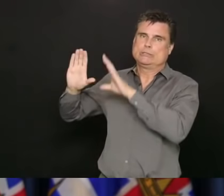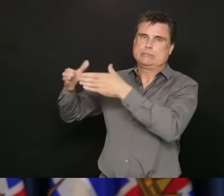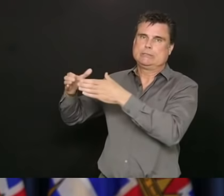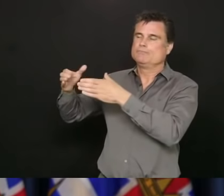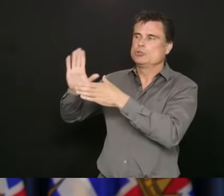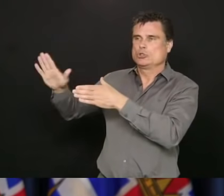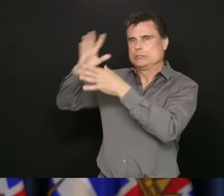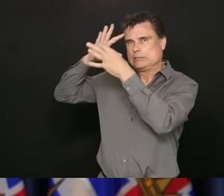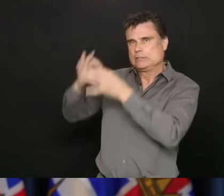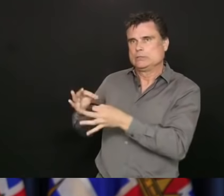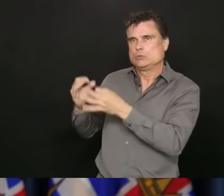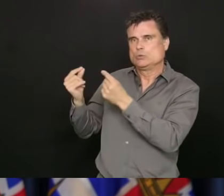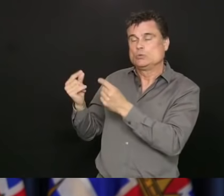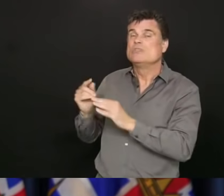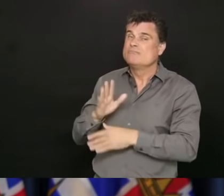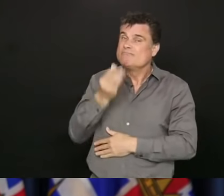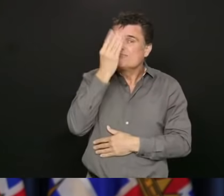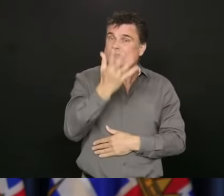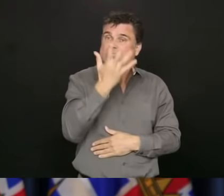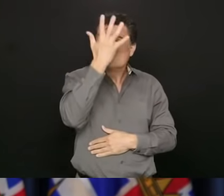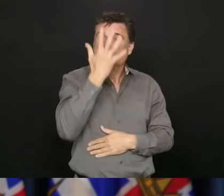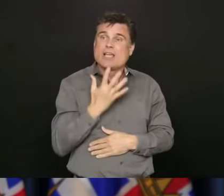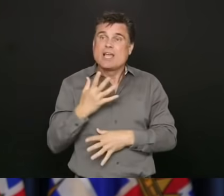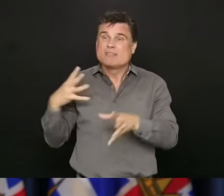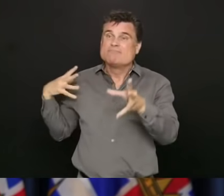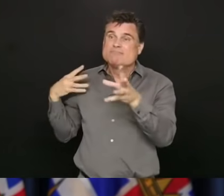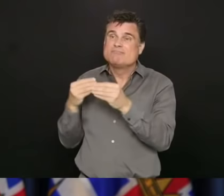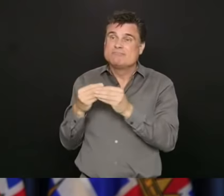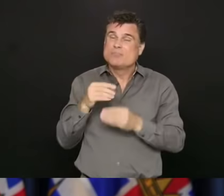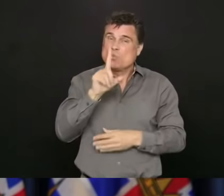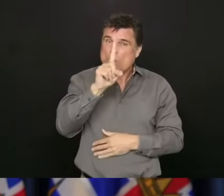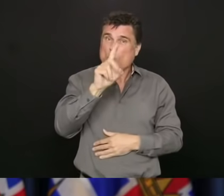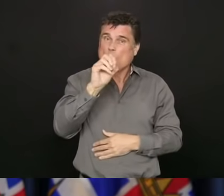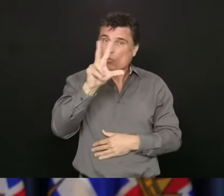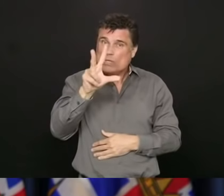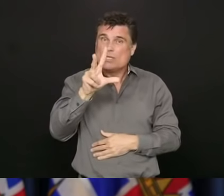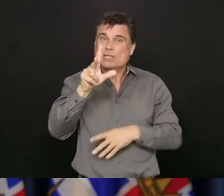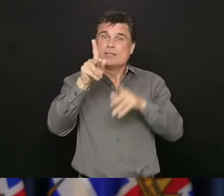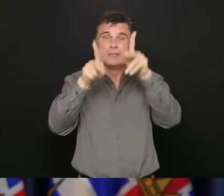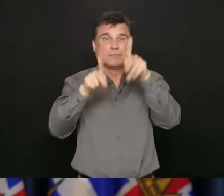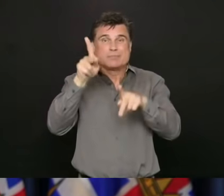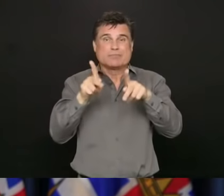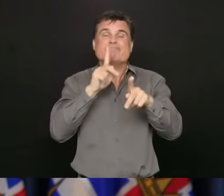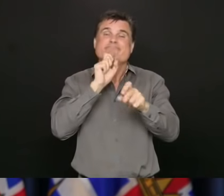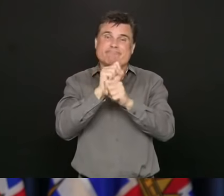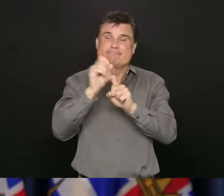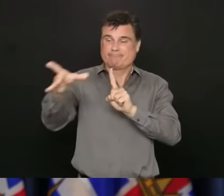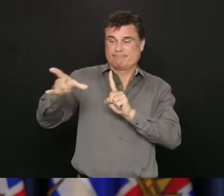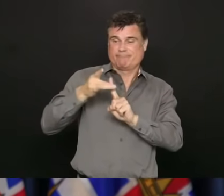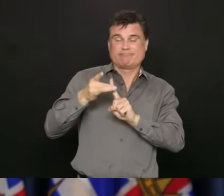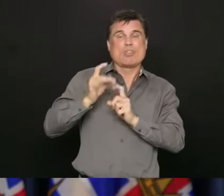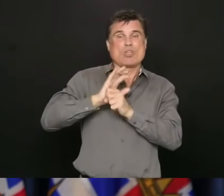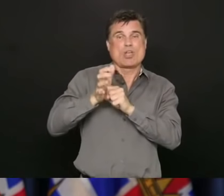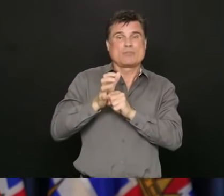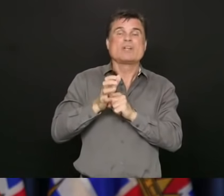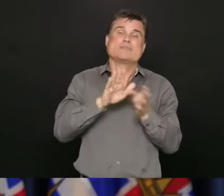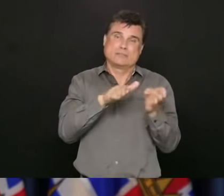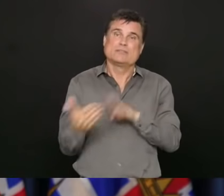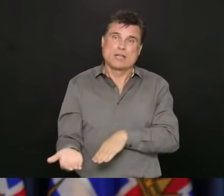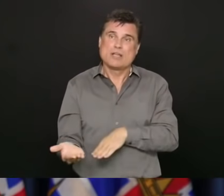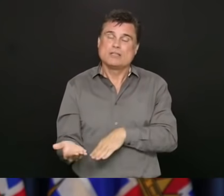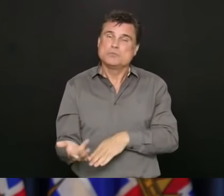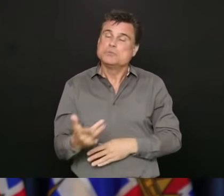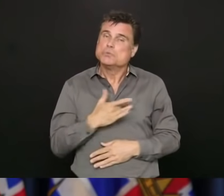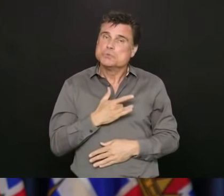lives. That's an impact on families that no one wants to have happen to them. The number of cases has been manageable, but the